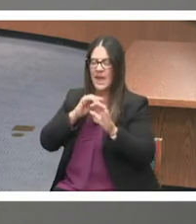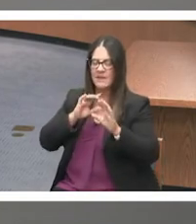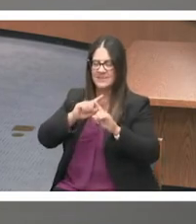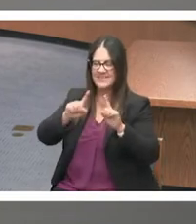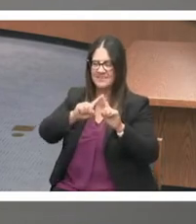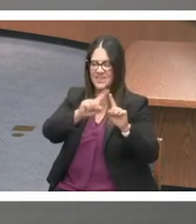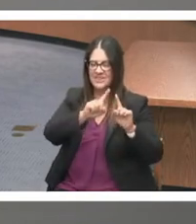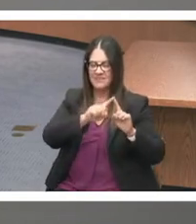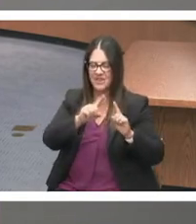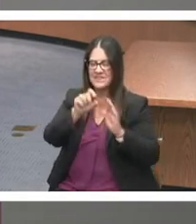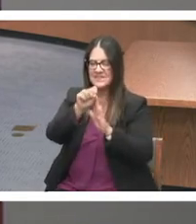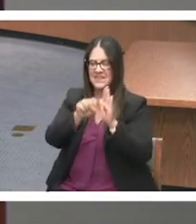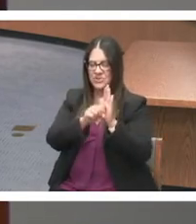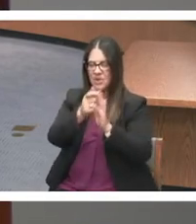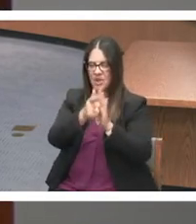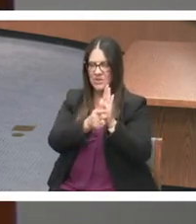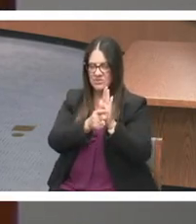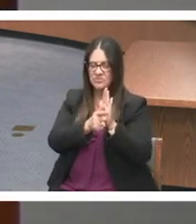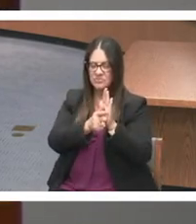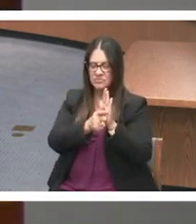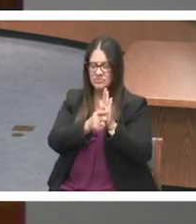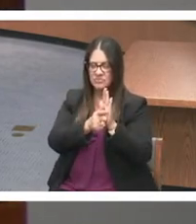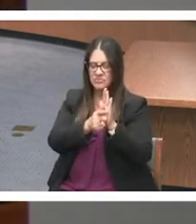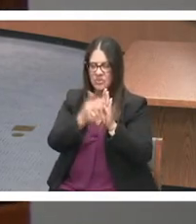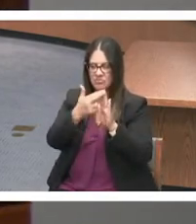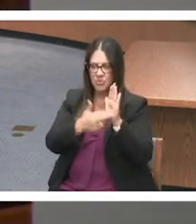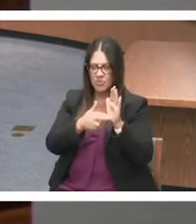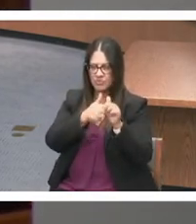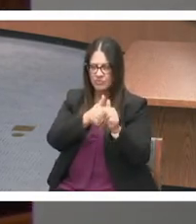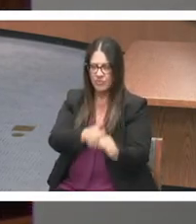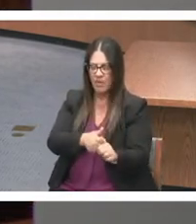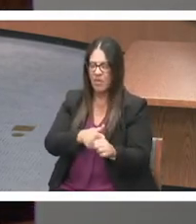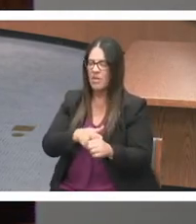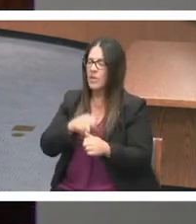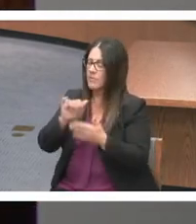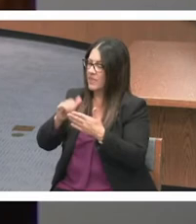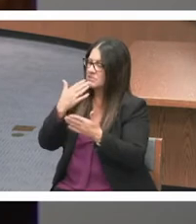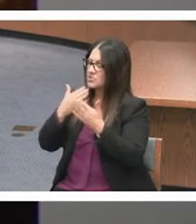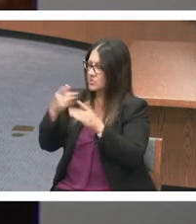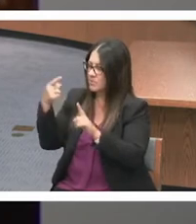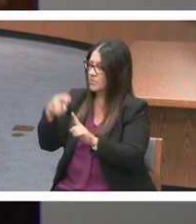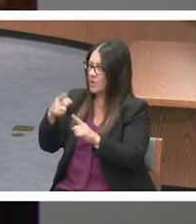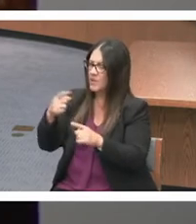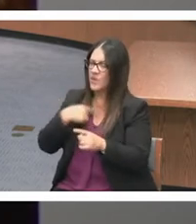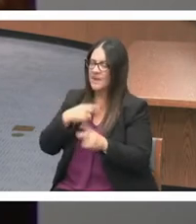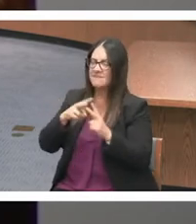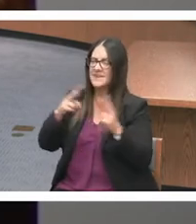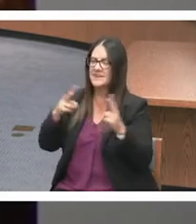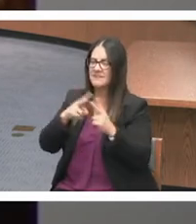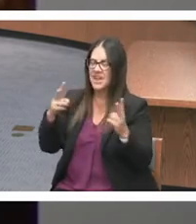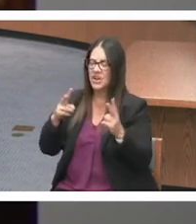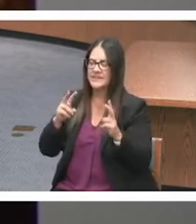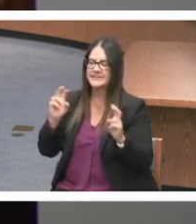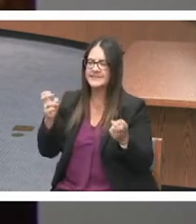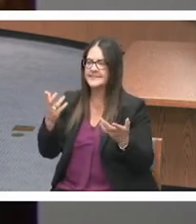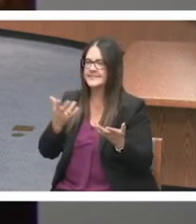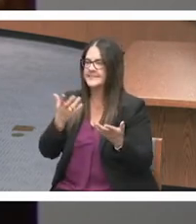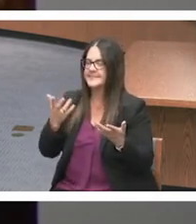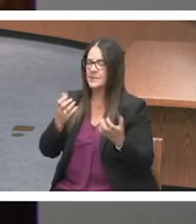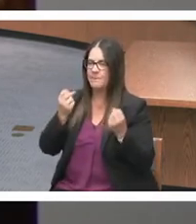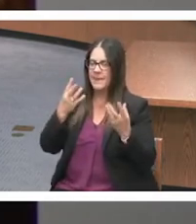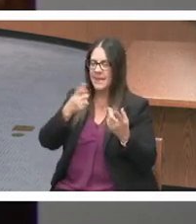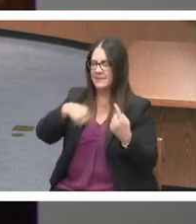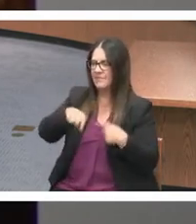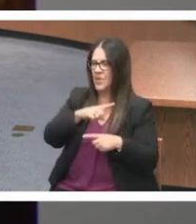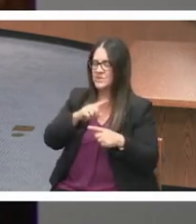authorities. But that has created a challenge, which you point out, which are these deep silos where there isn't enough coordination